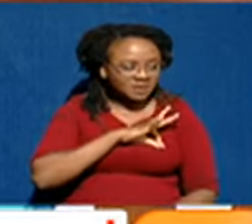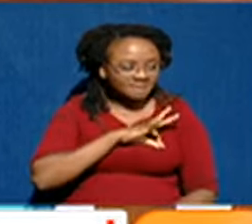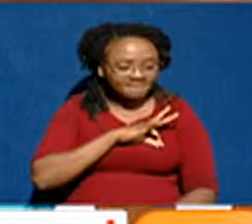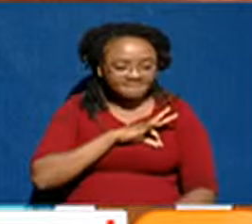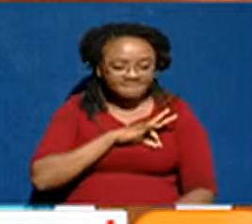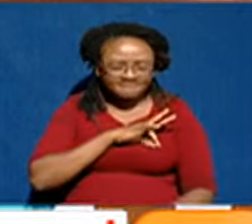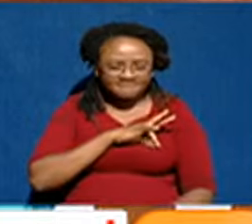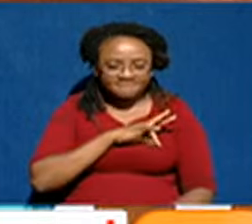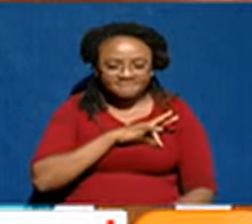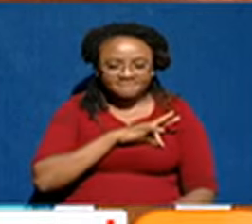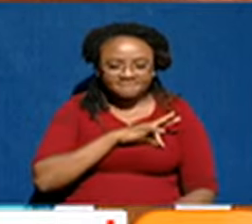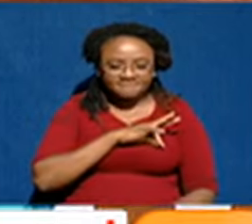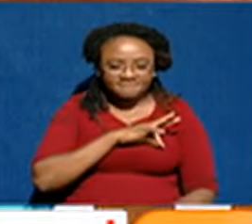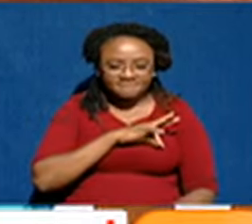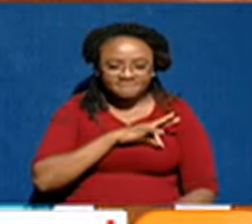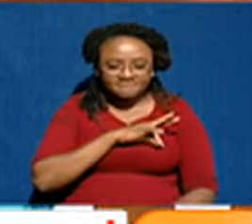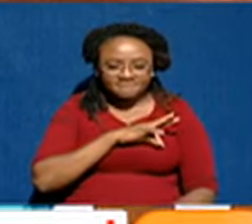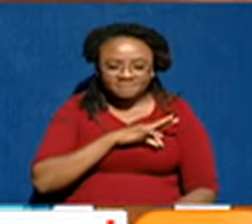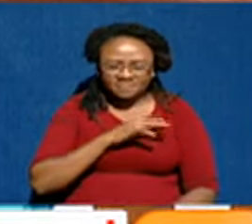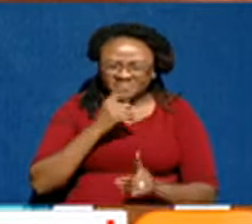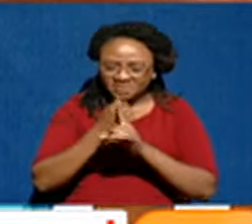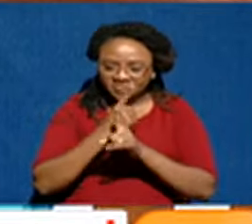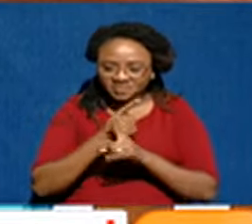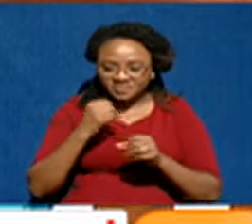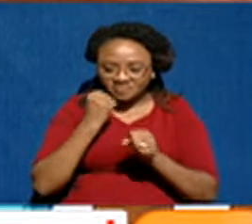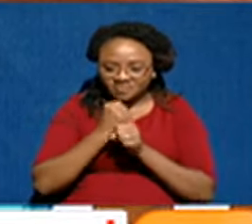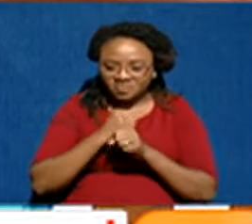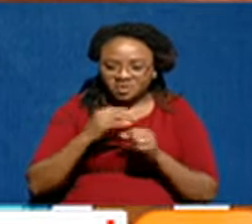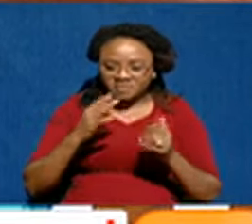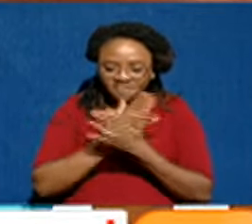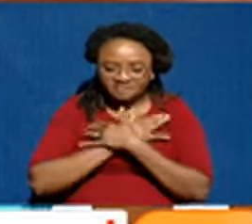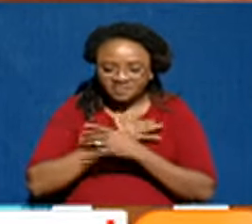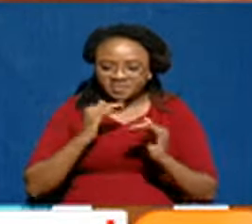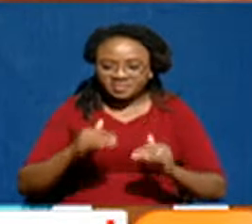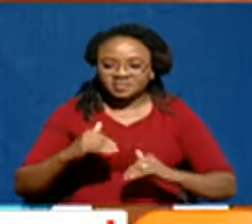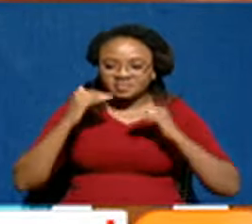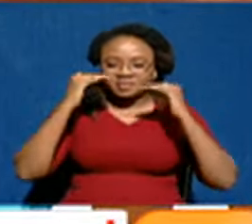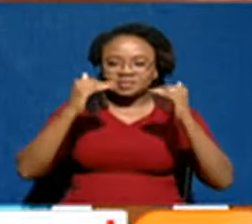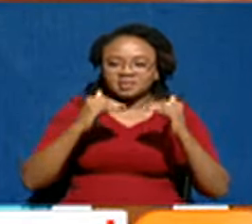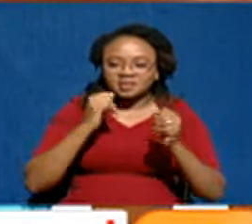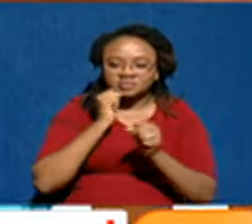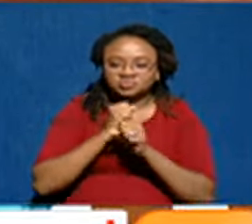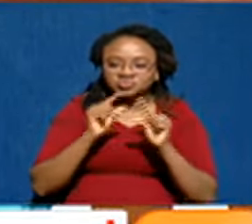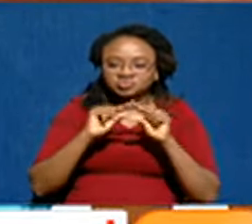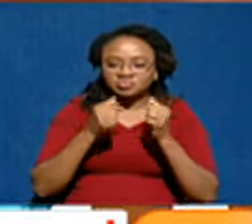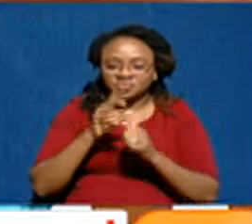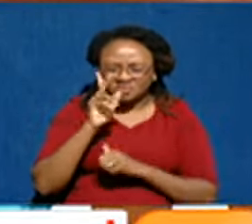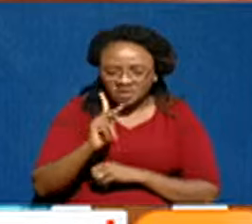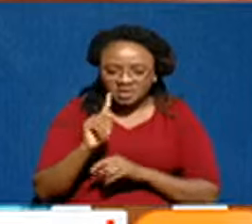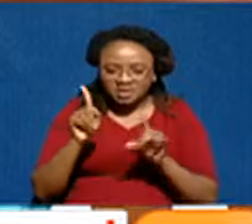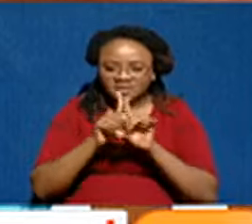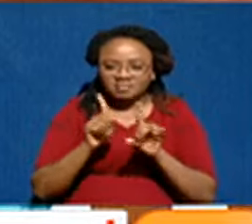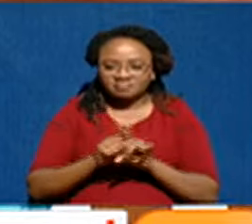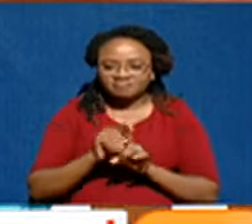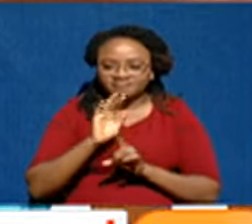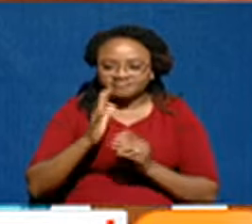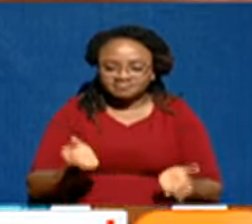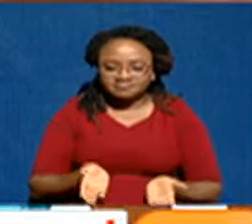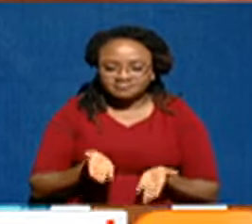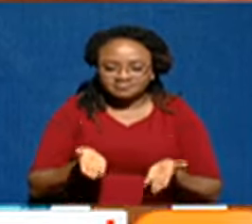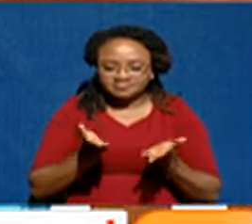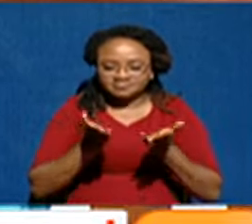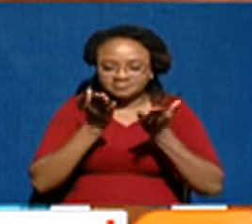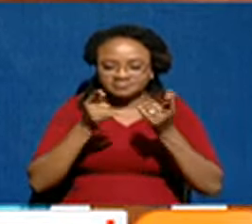Jeff, our colleagues who have been promoted job group K or are designated to medical laboratory officers, they all lose their risk